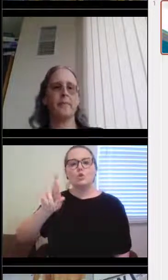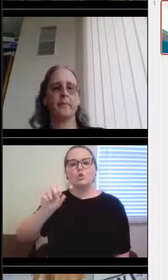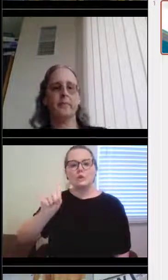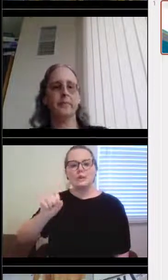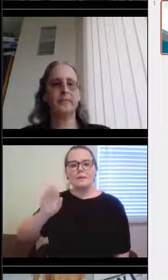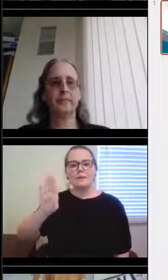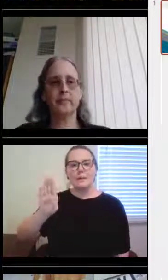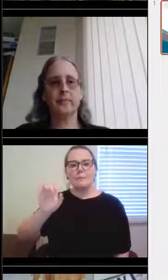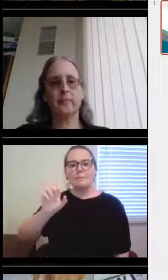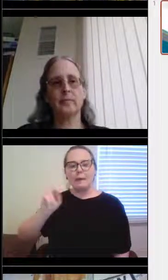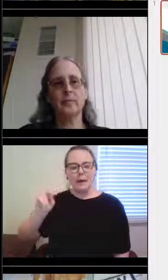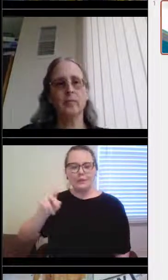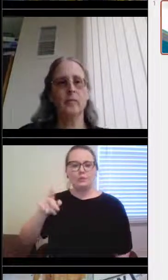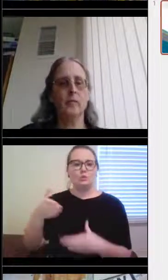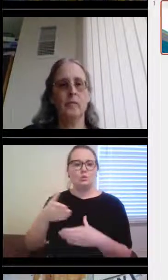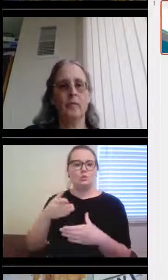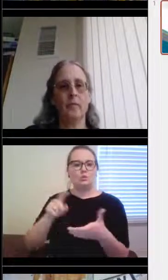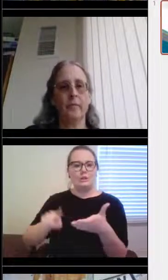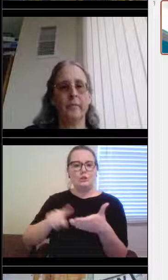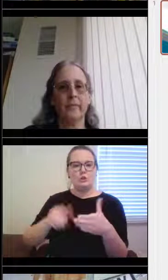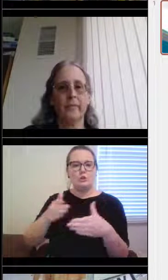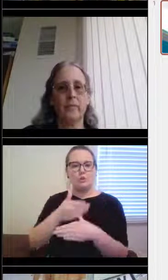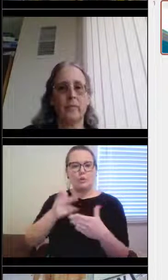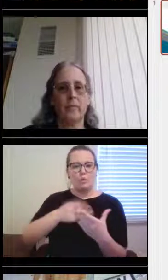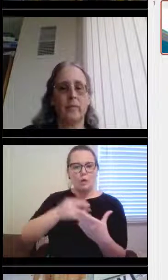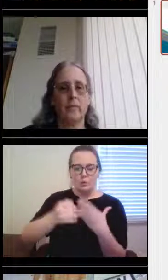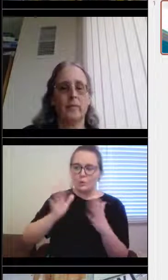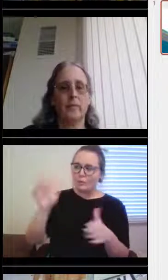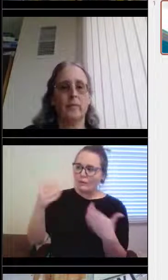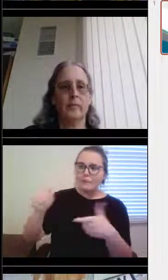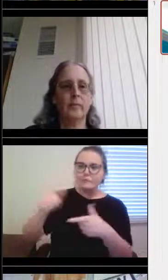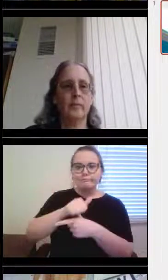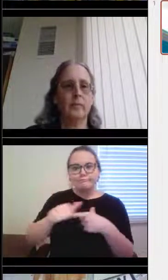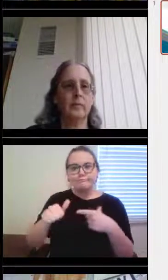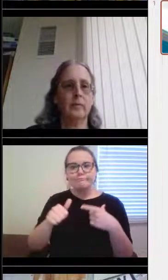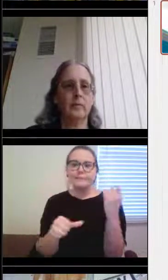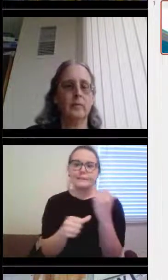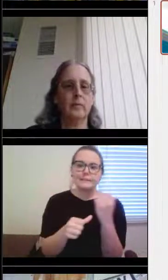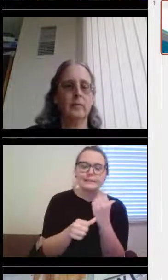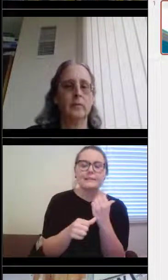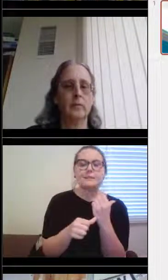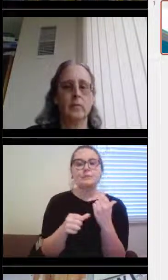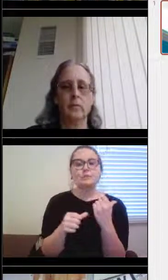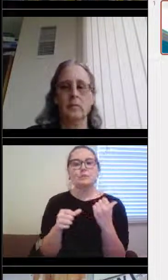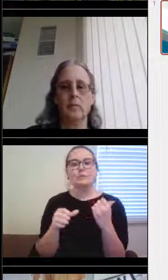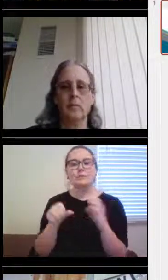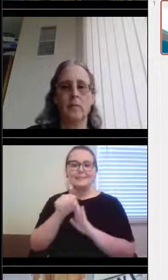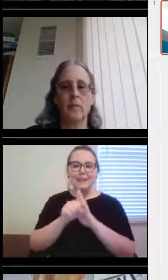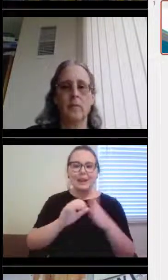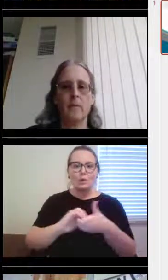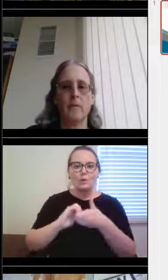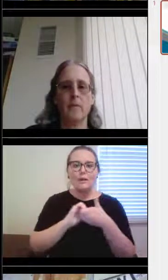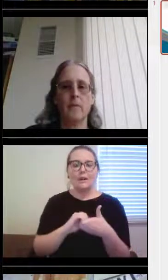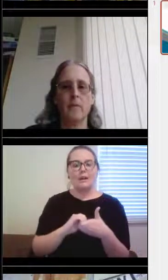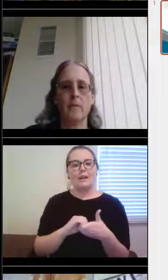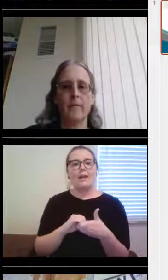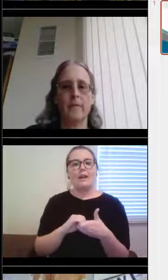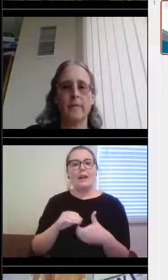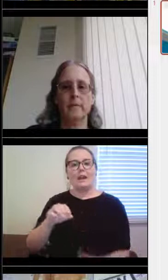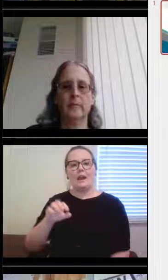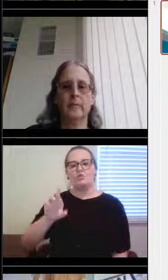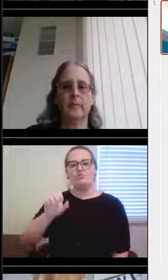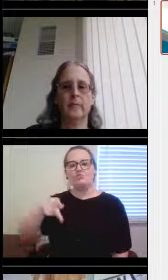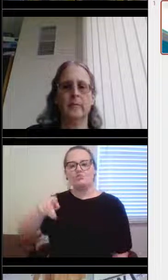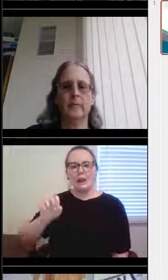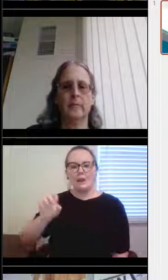for the Research Sharing Project, where she provides training and technical assistance to state coalitions and rural rape crisis centers on